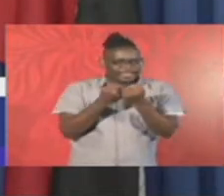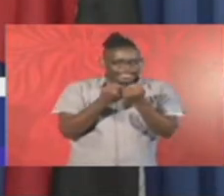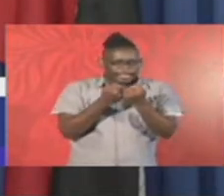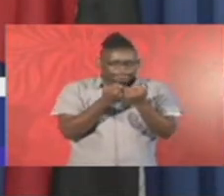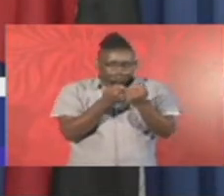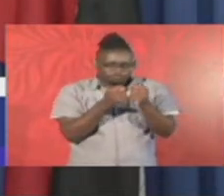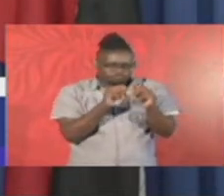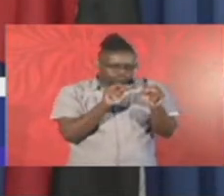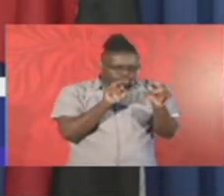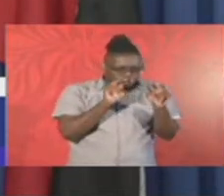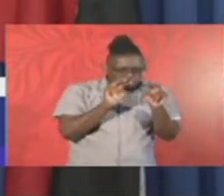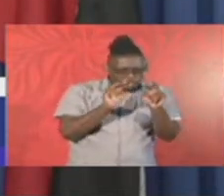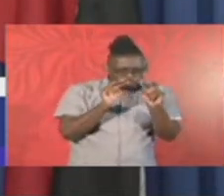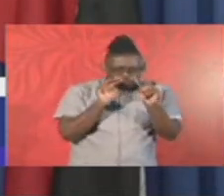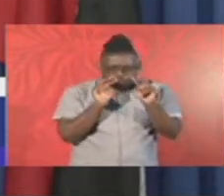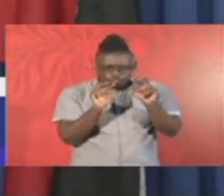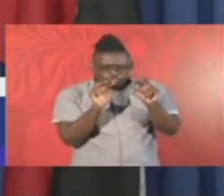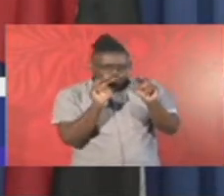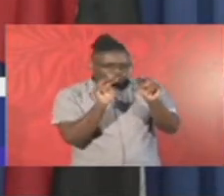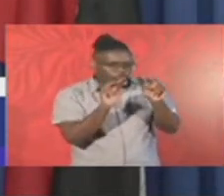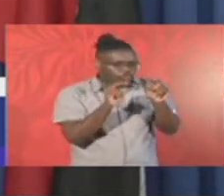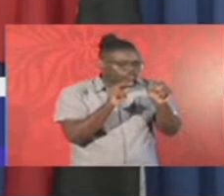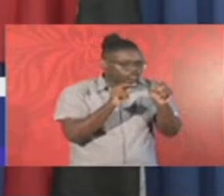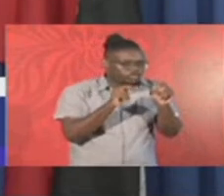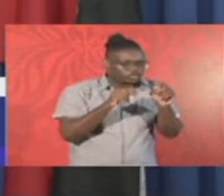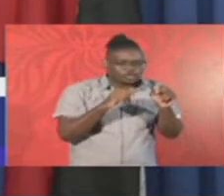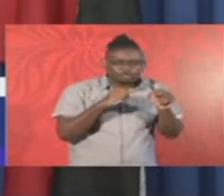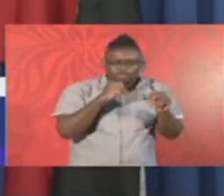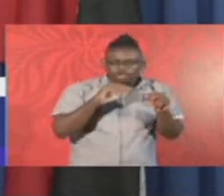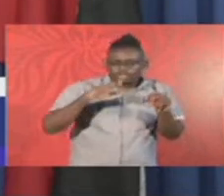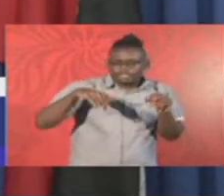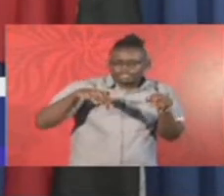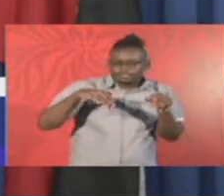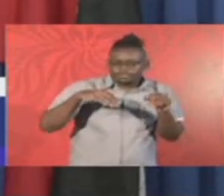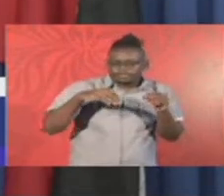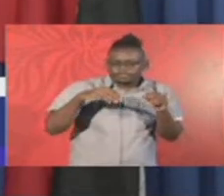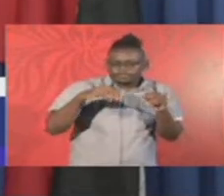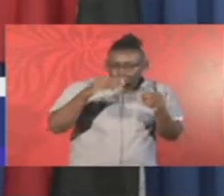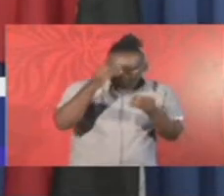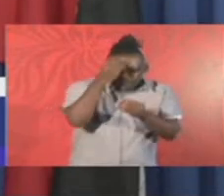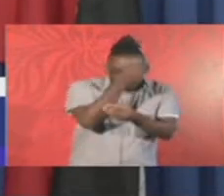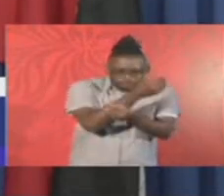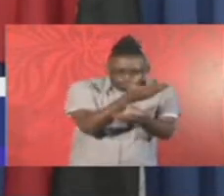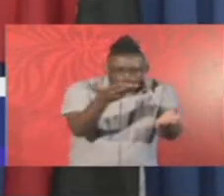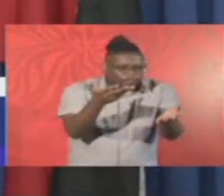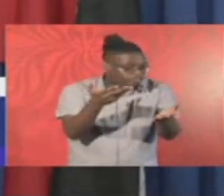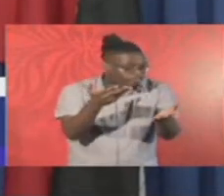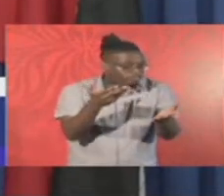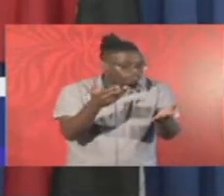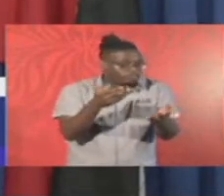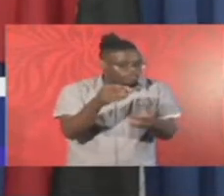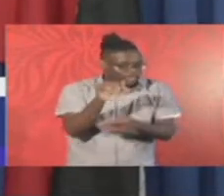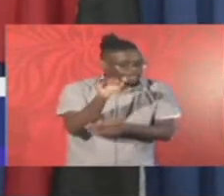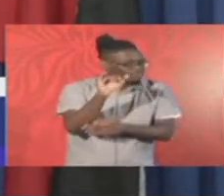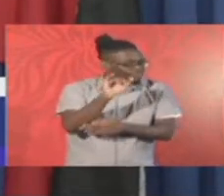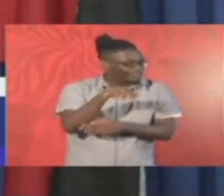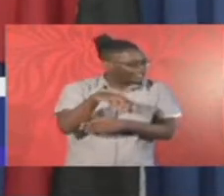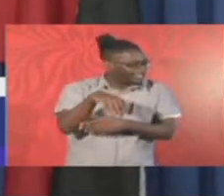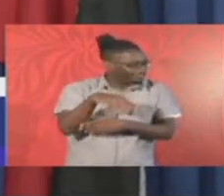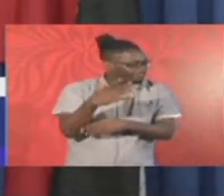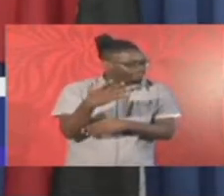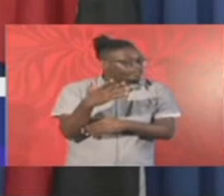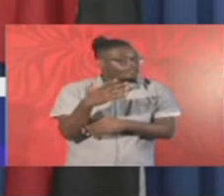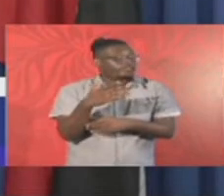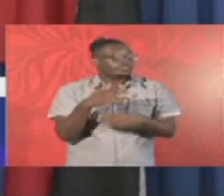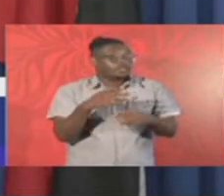figure as to the outcome of that removal of that restriction until another week, which